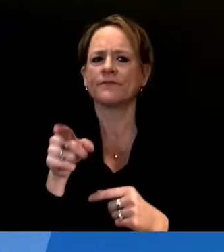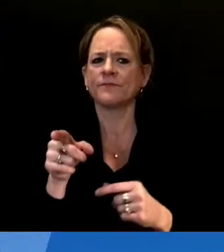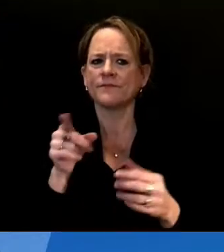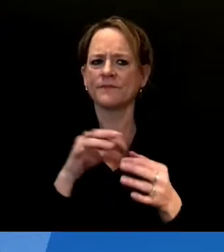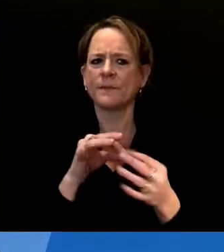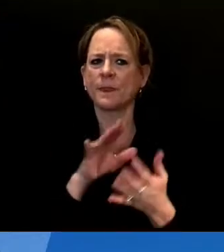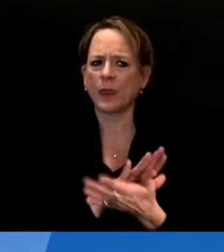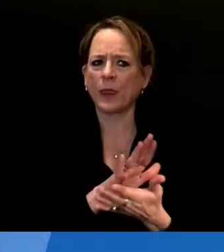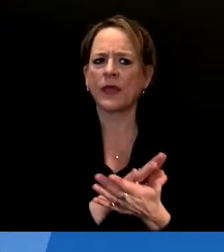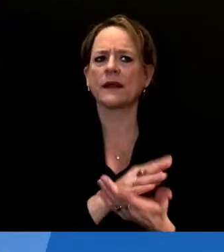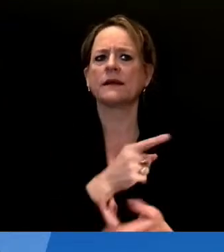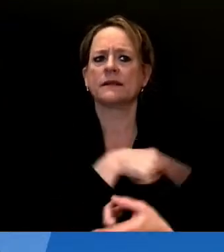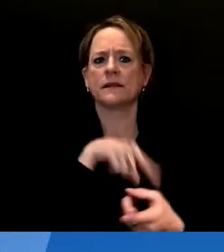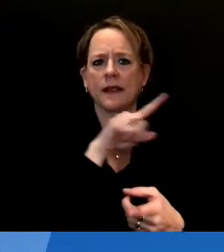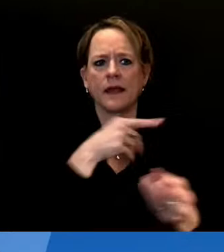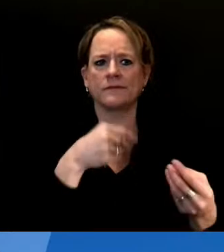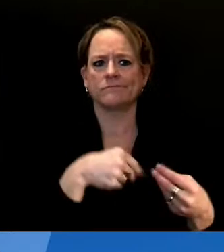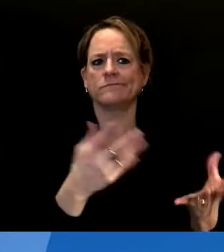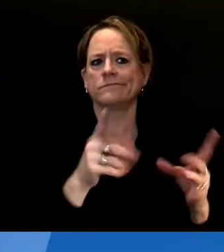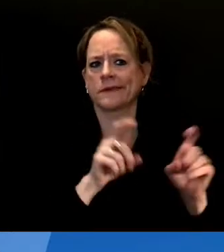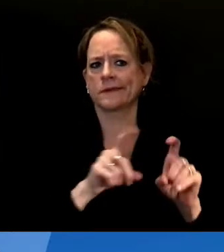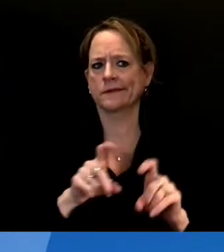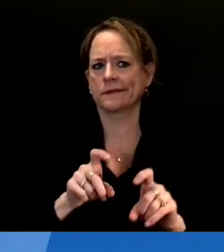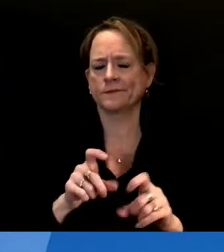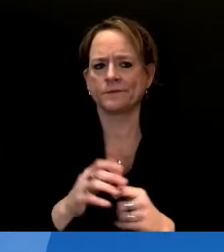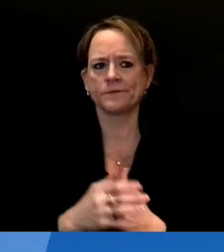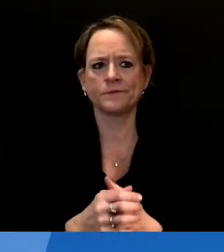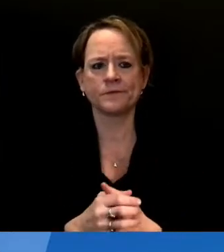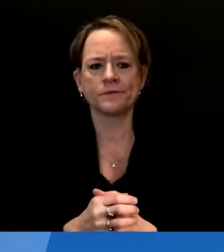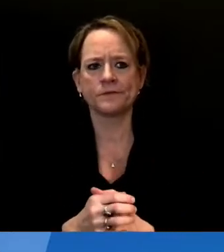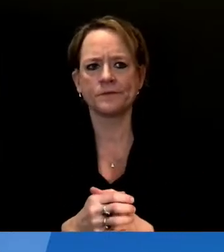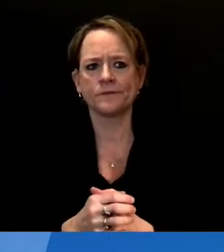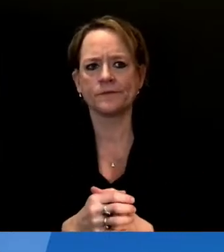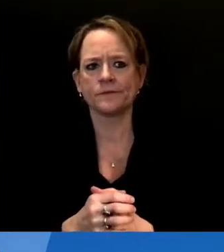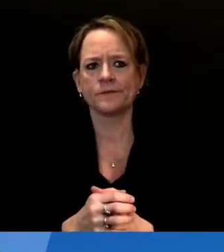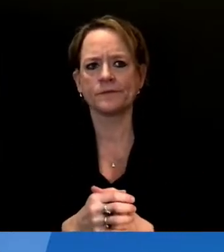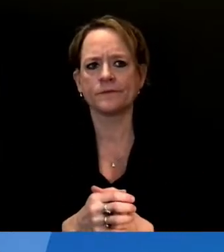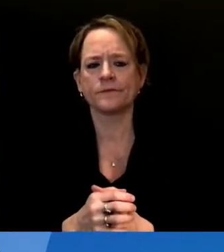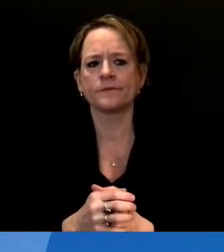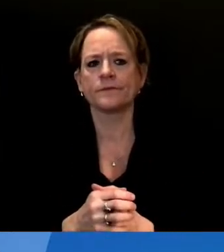and just today I heard from